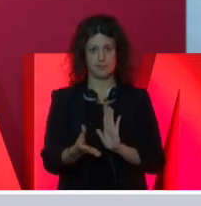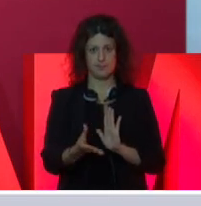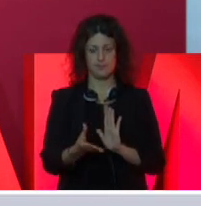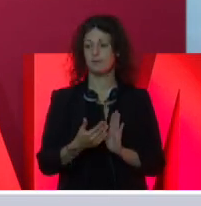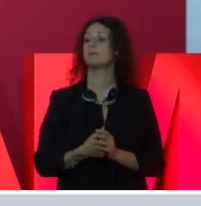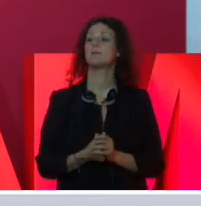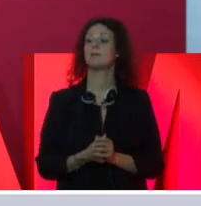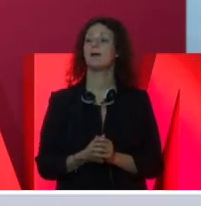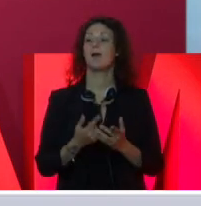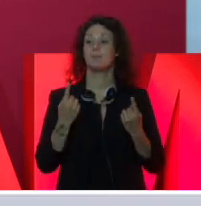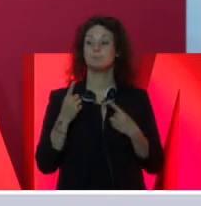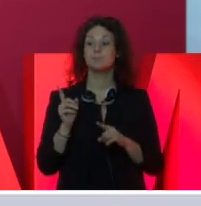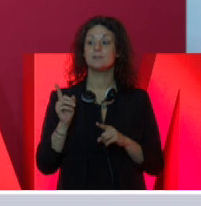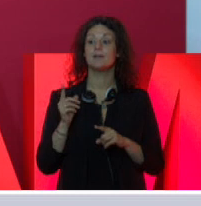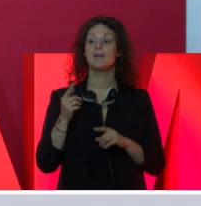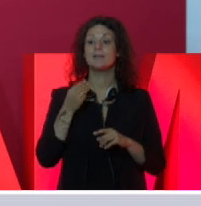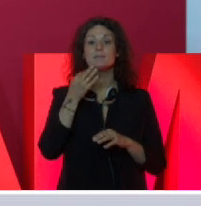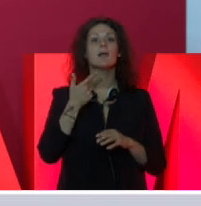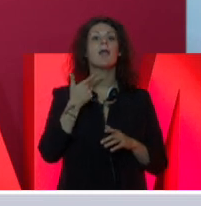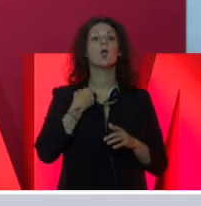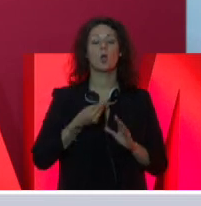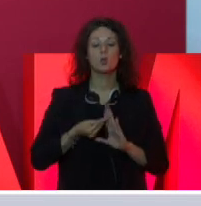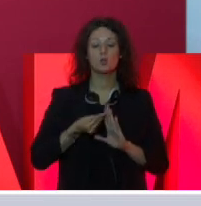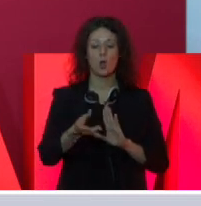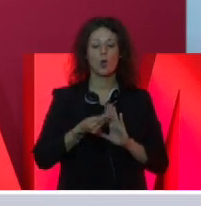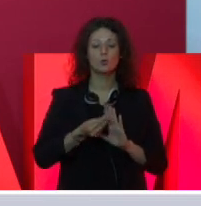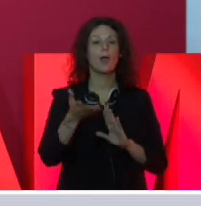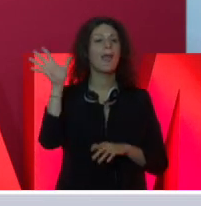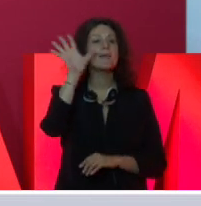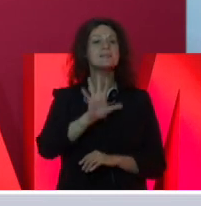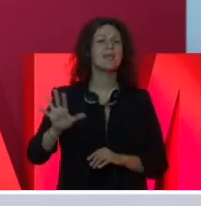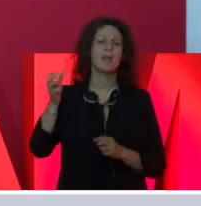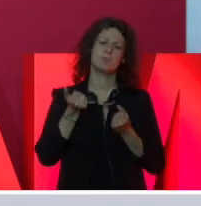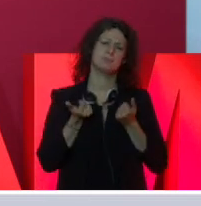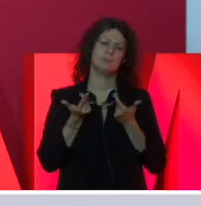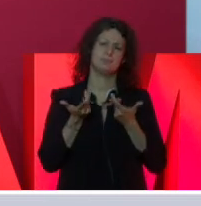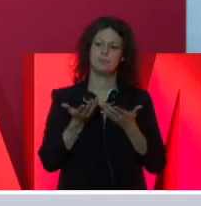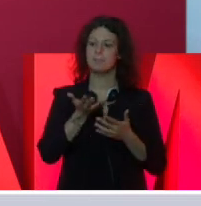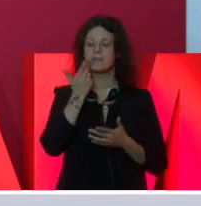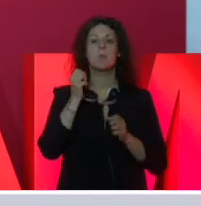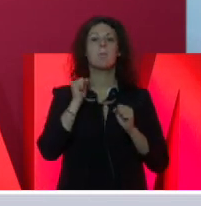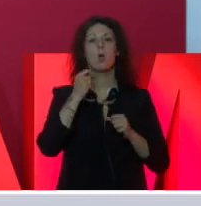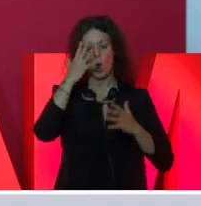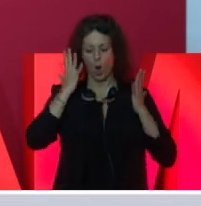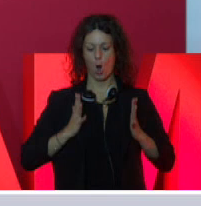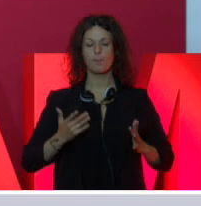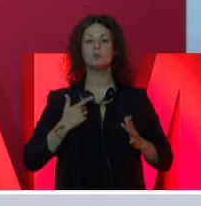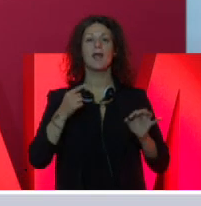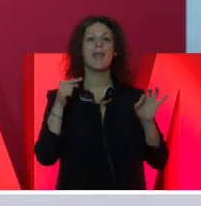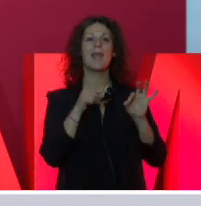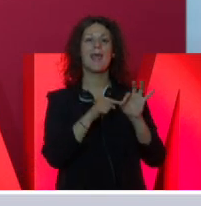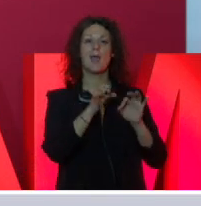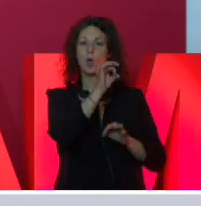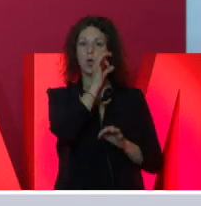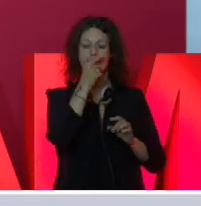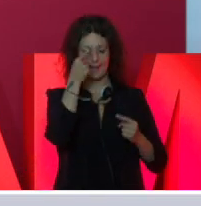When we speak about artificial intelligence, AI, you can here observe a mole